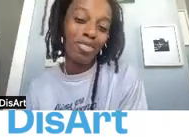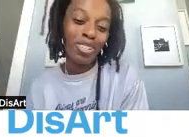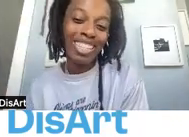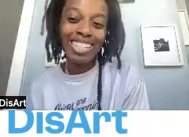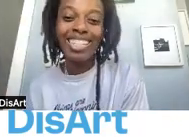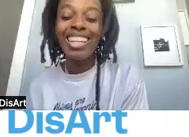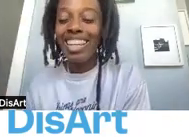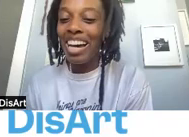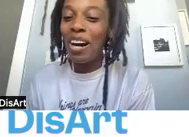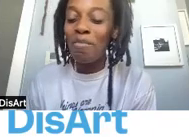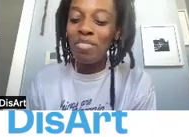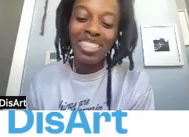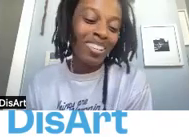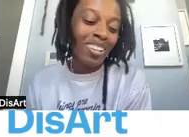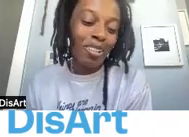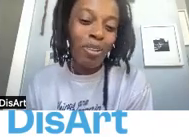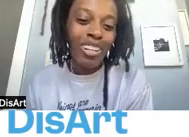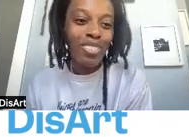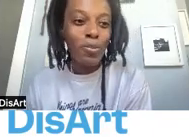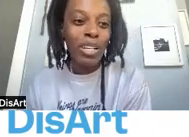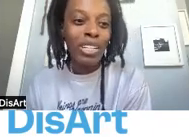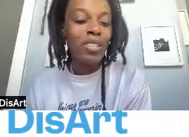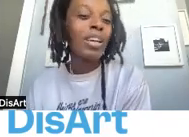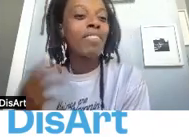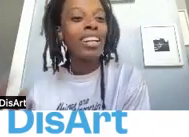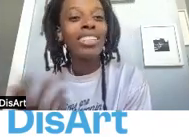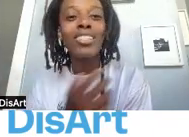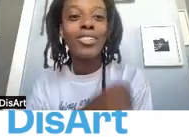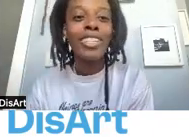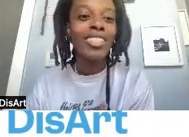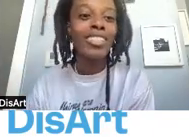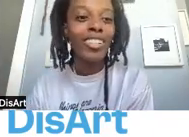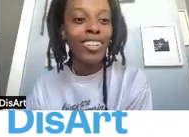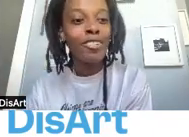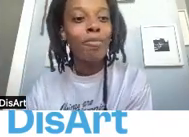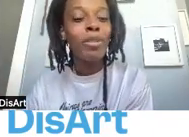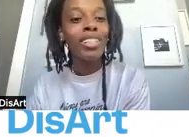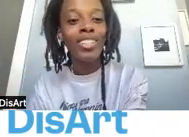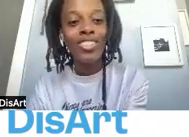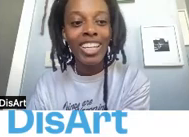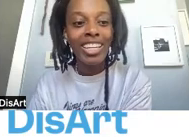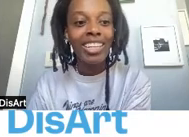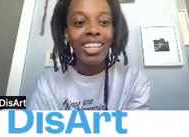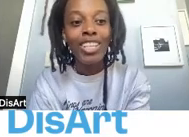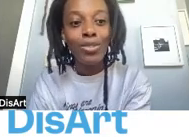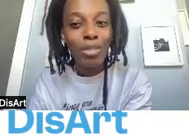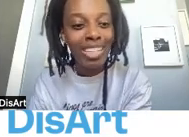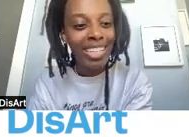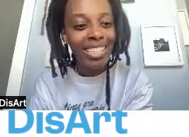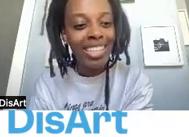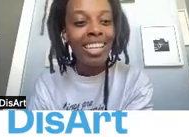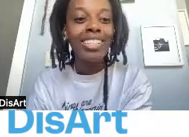of artists, and I'm so excited that they are all a part of this work. So we have Alex Dolores Salerno, Belle Andrade,